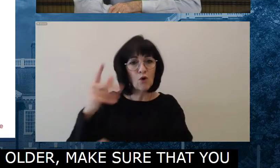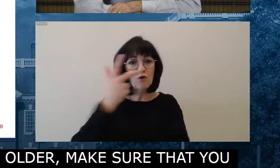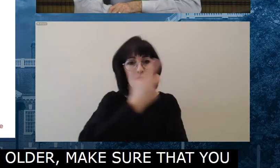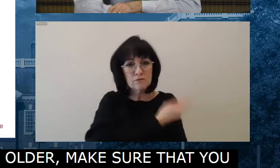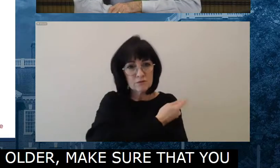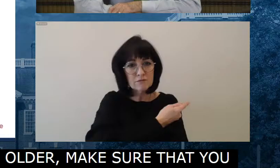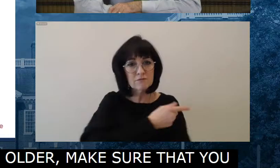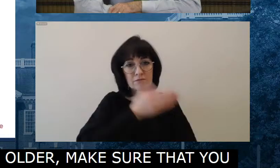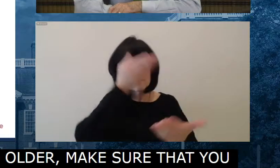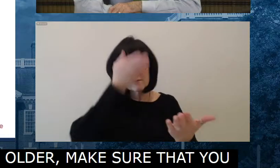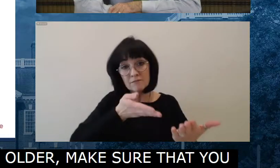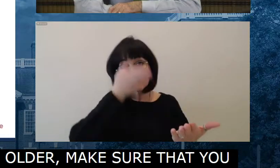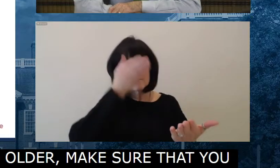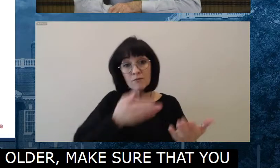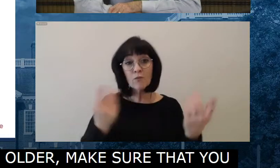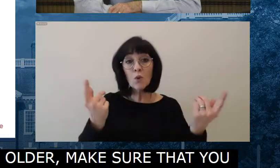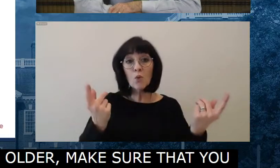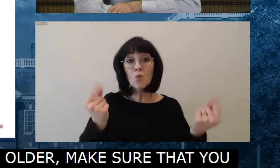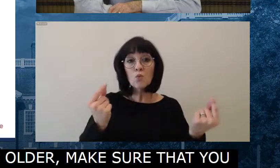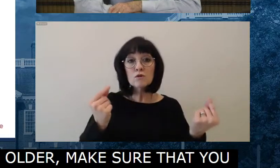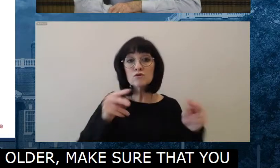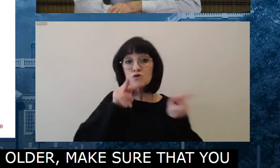to do. Go to